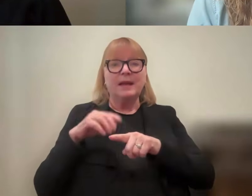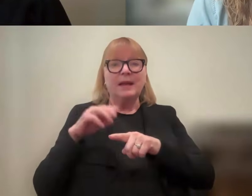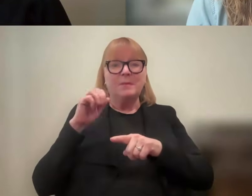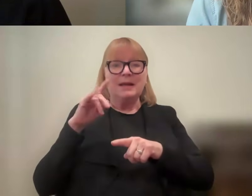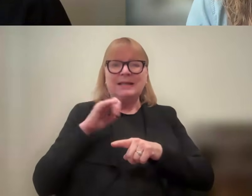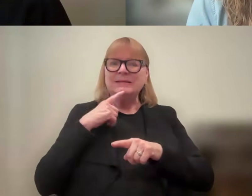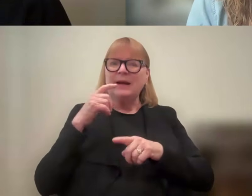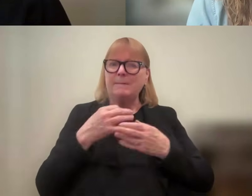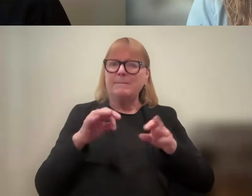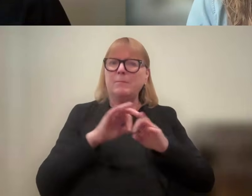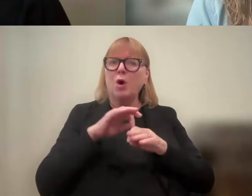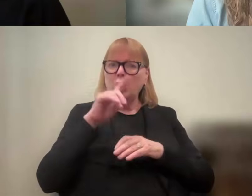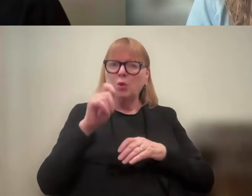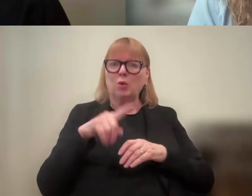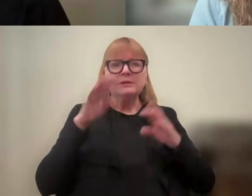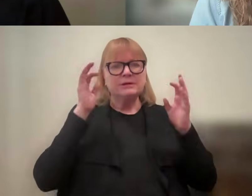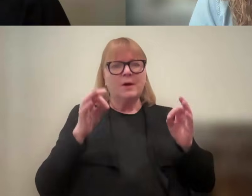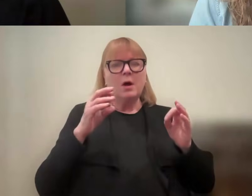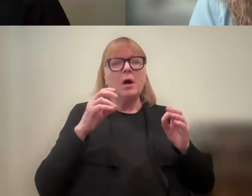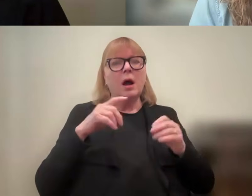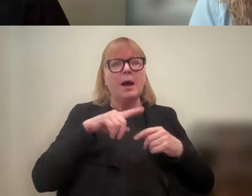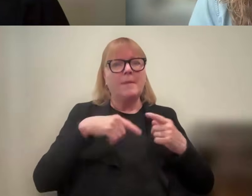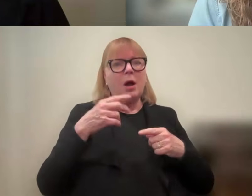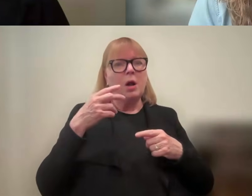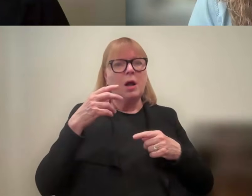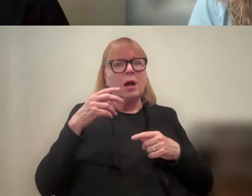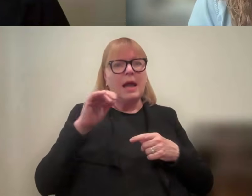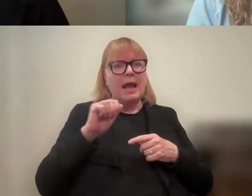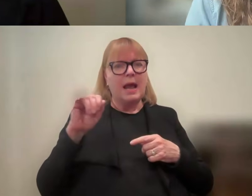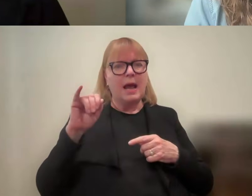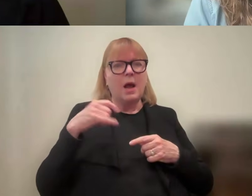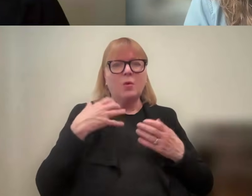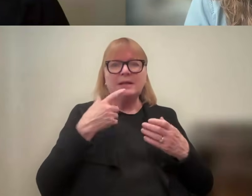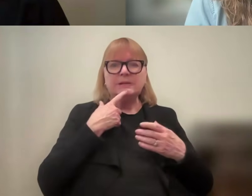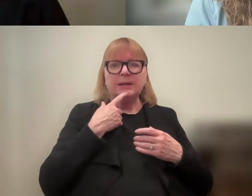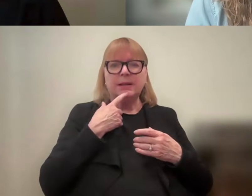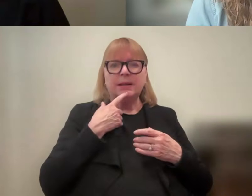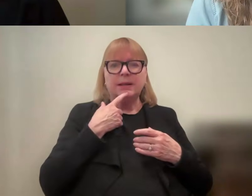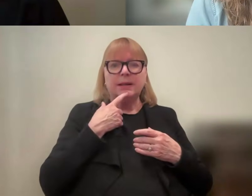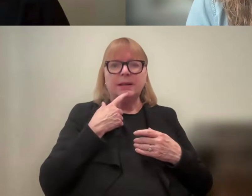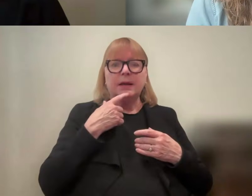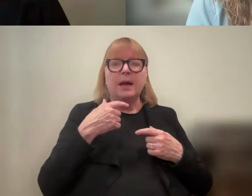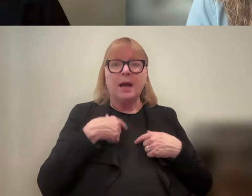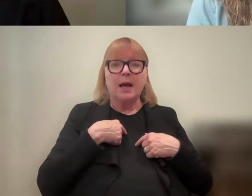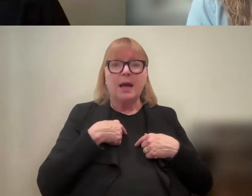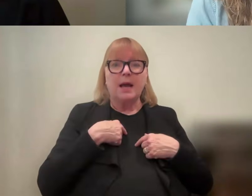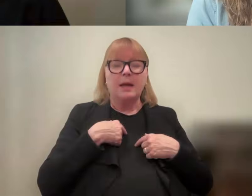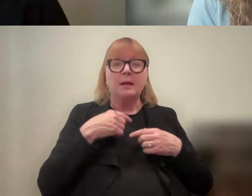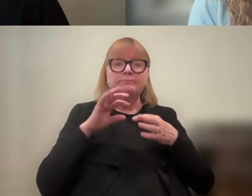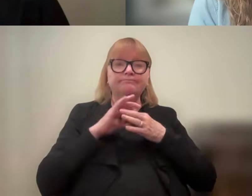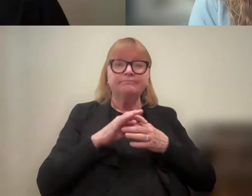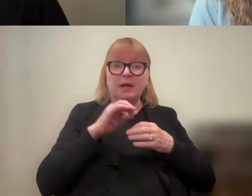definitely an important question or holistically around AI. And I want to say I was a part